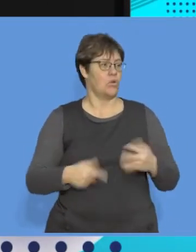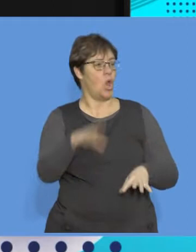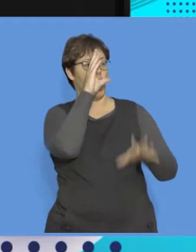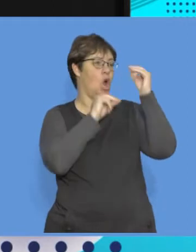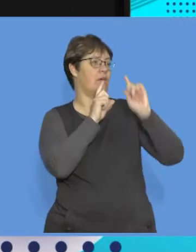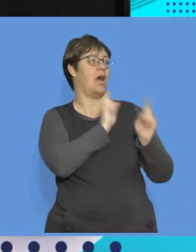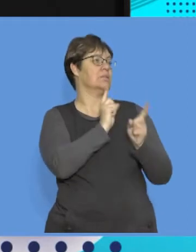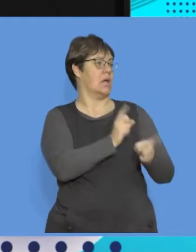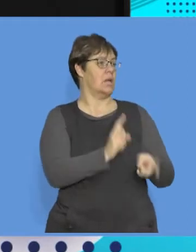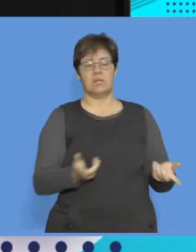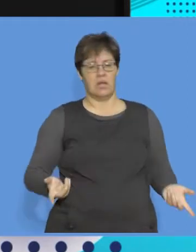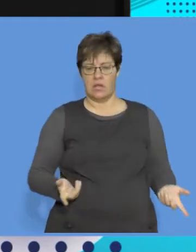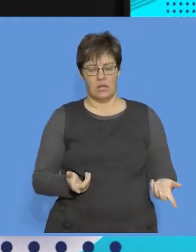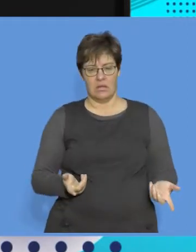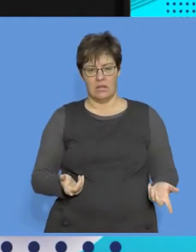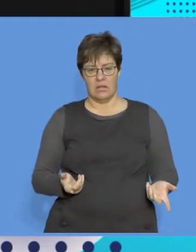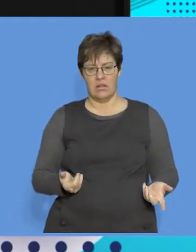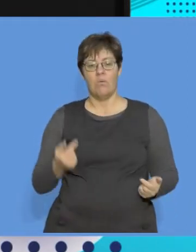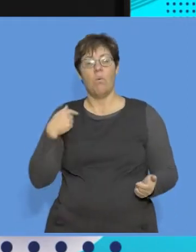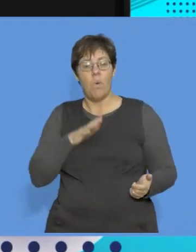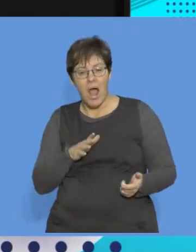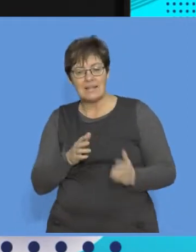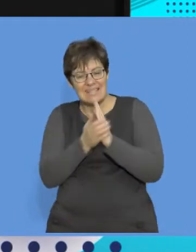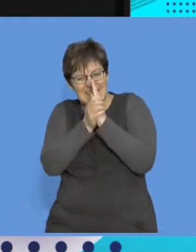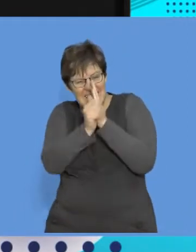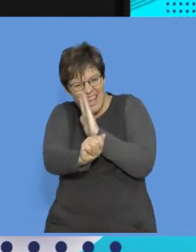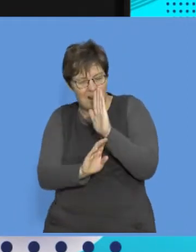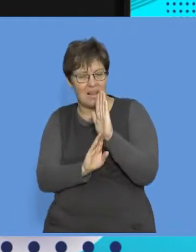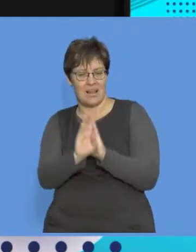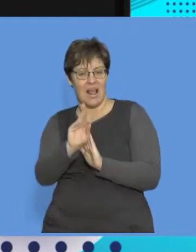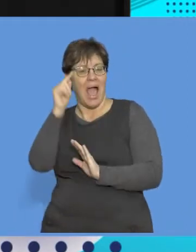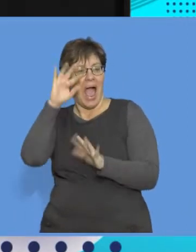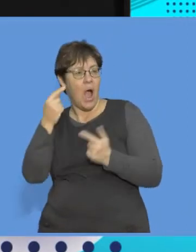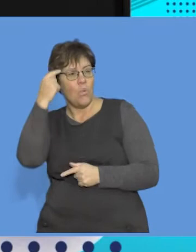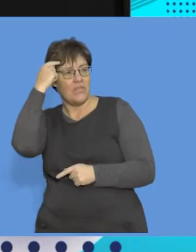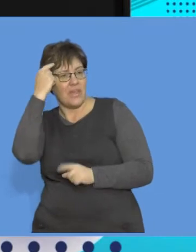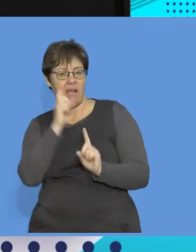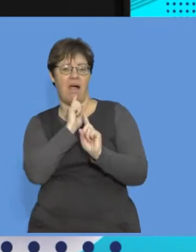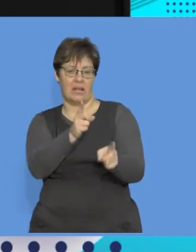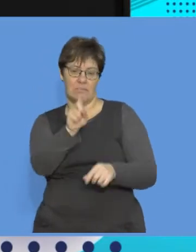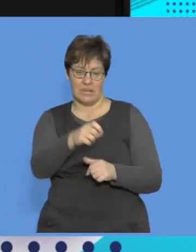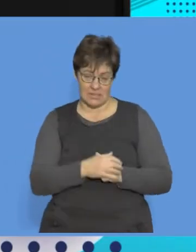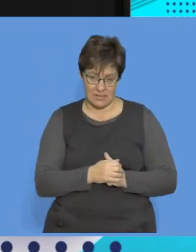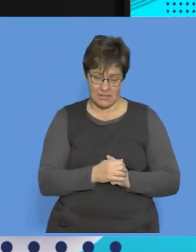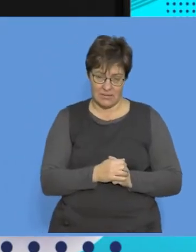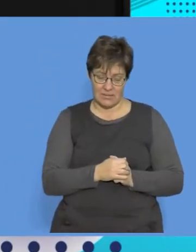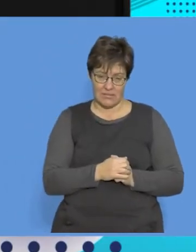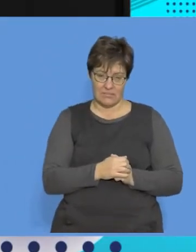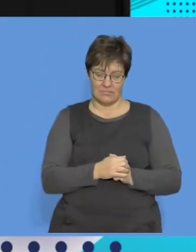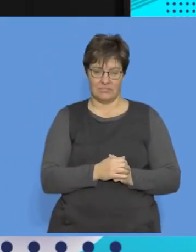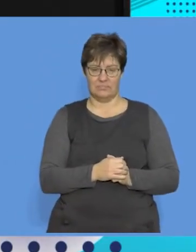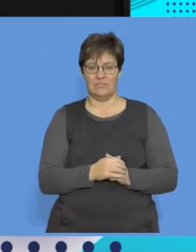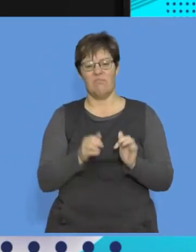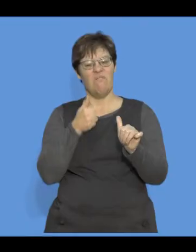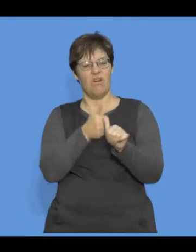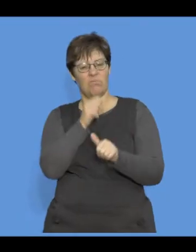answer. What we want to do is to promote the skills and the thinking of the answer. So follow me as we go through